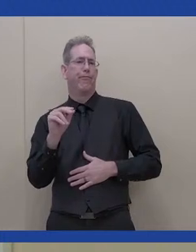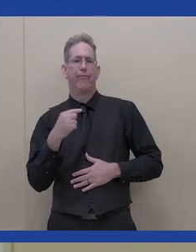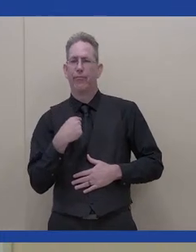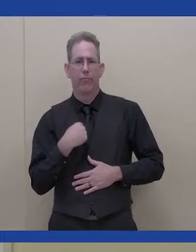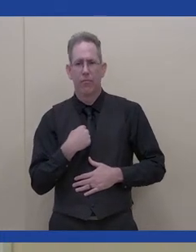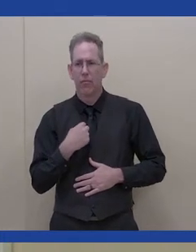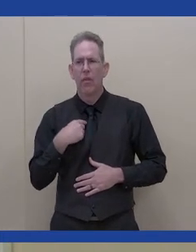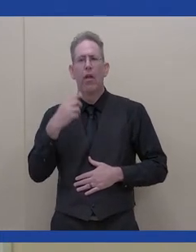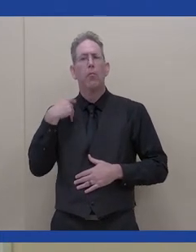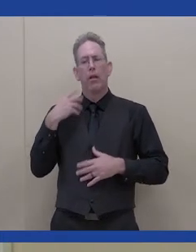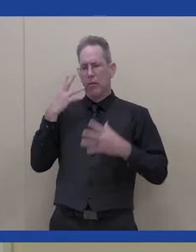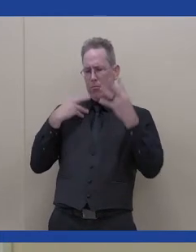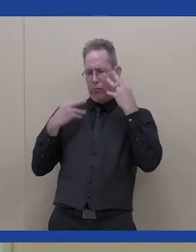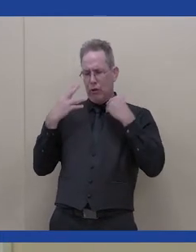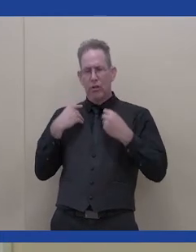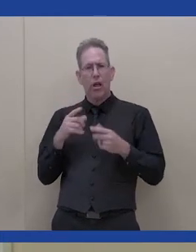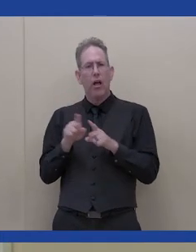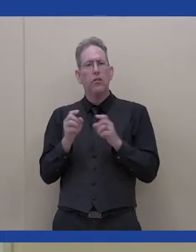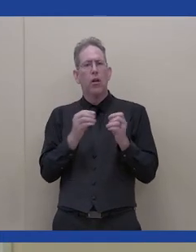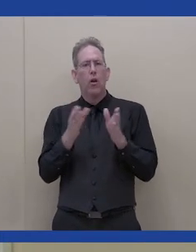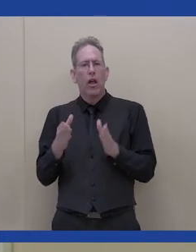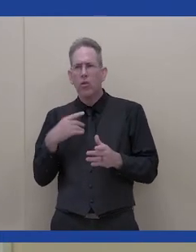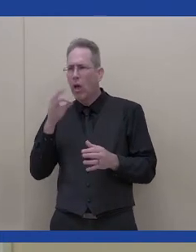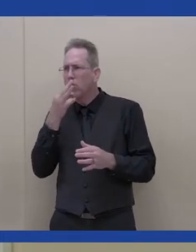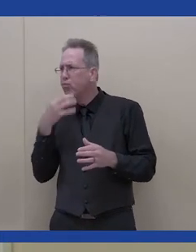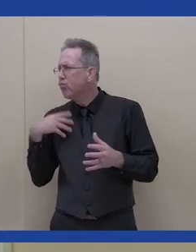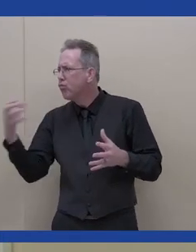people together to solve complex problems